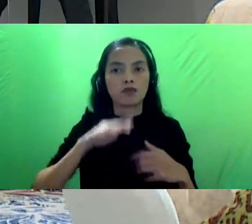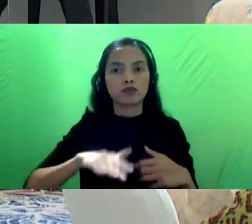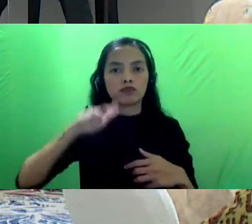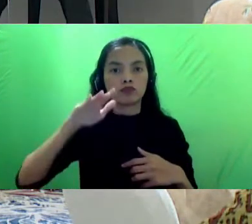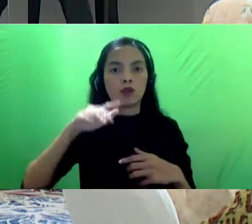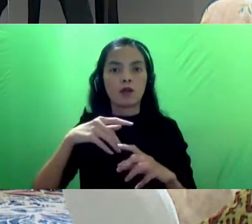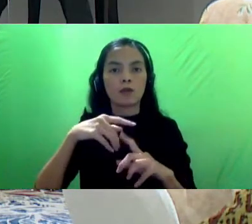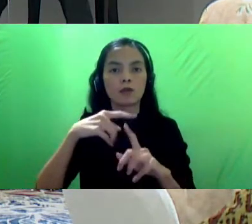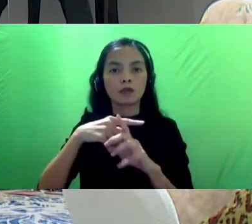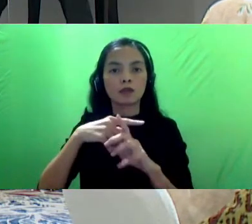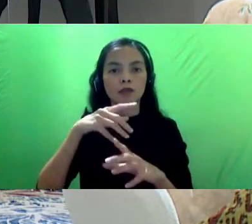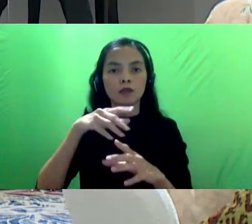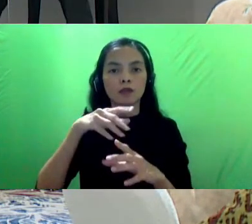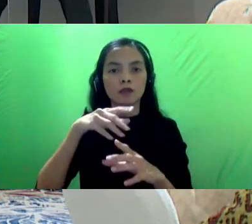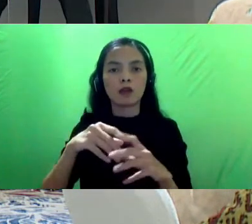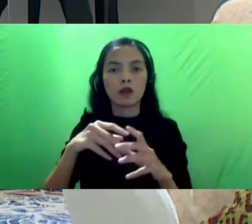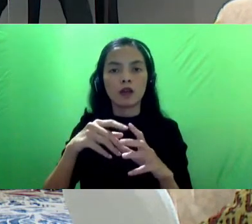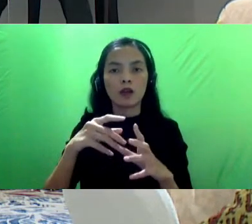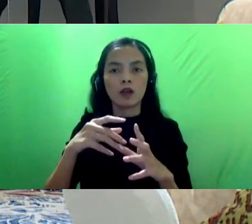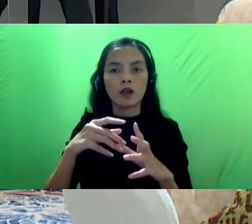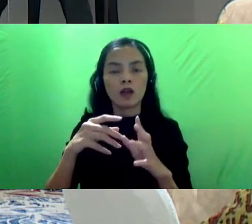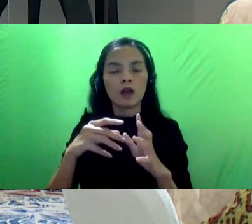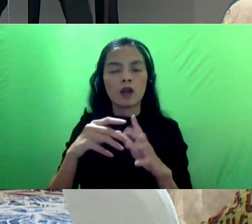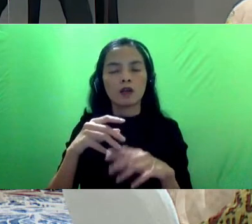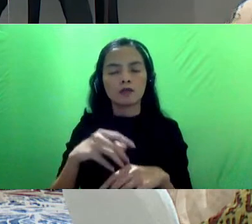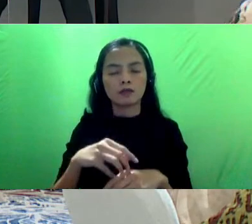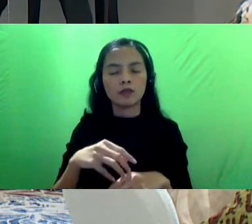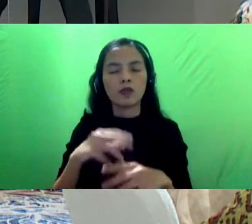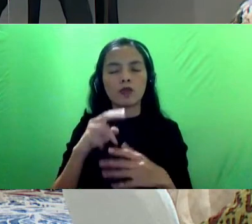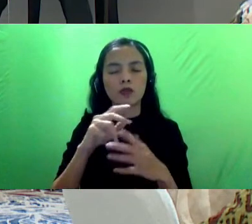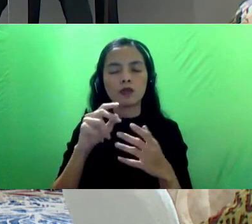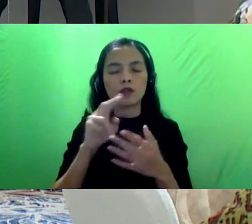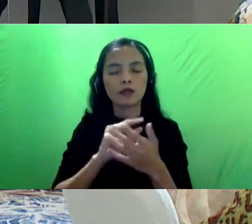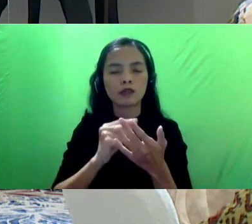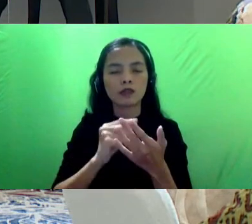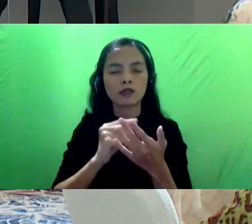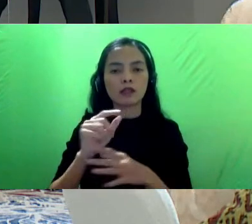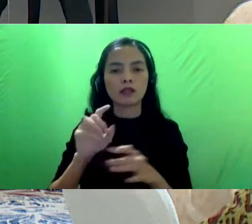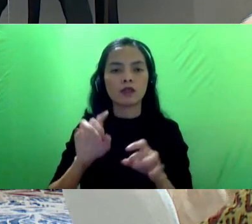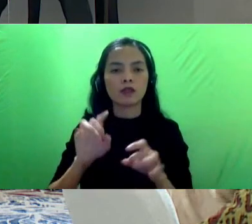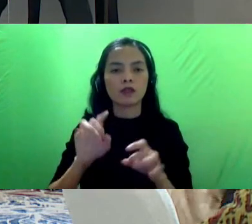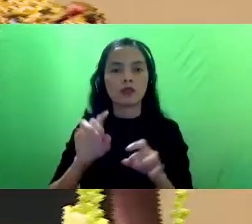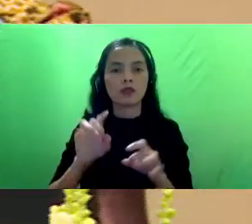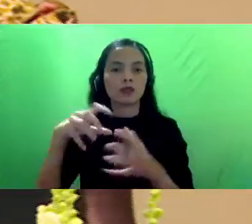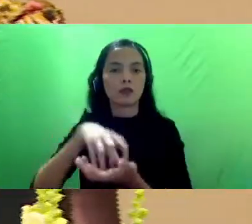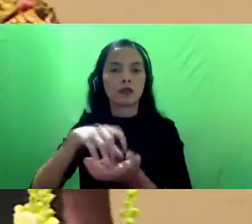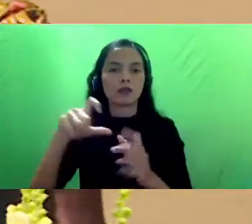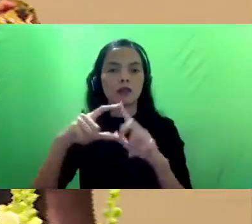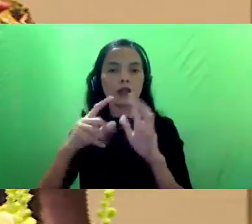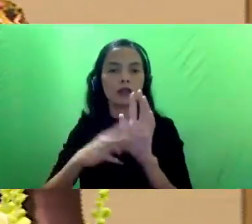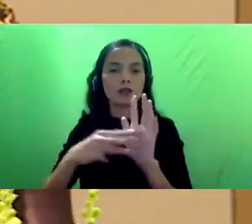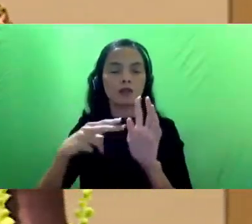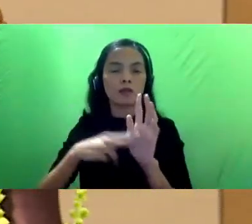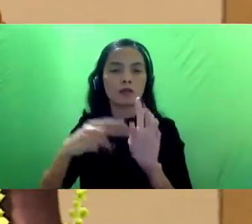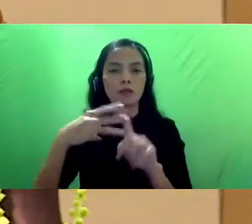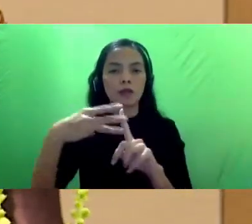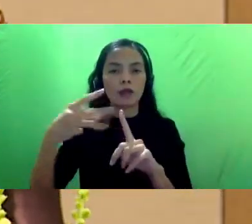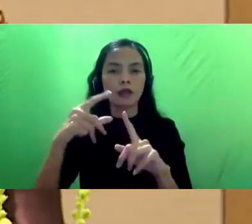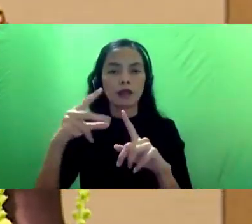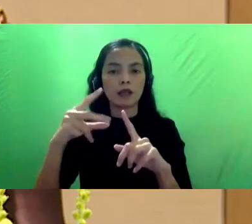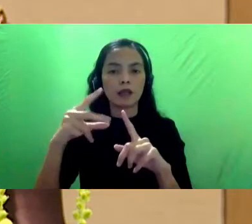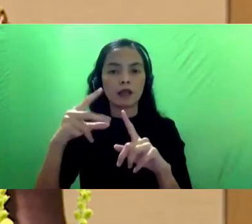we're happy to have you join us at the venue today. And our second speaker is Bapak Elan Satriawan. Pak Elan is an economist